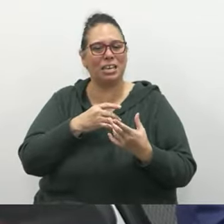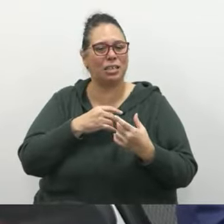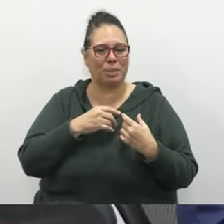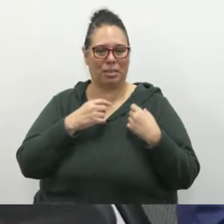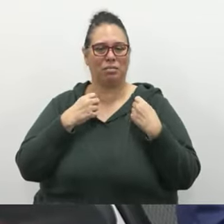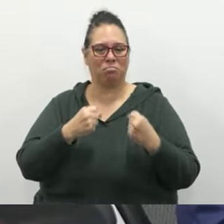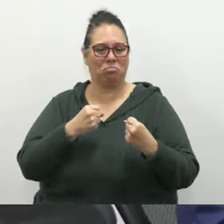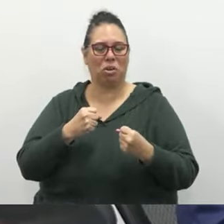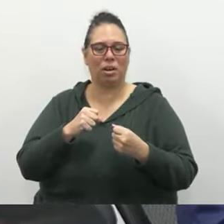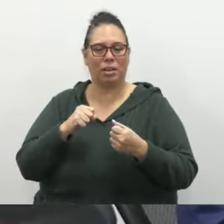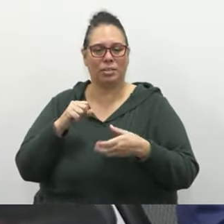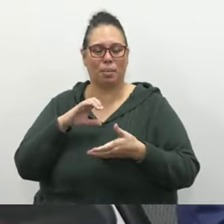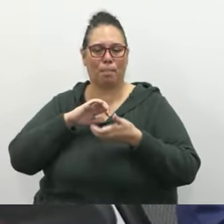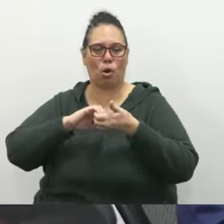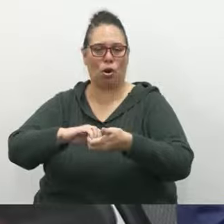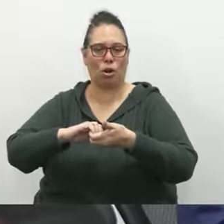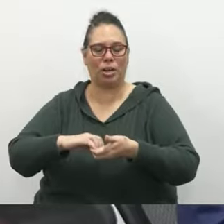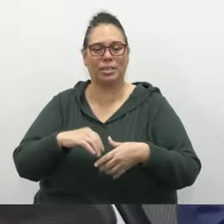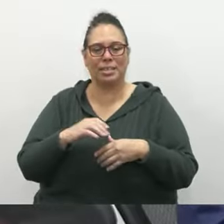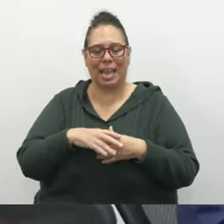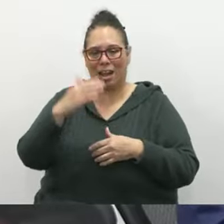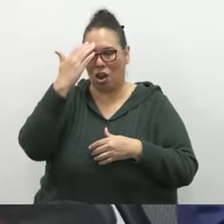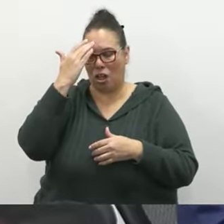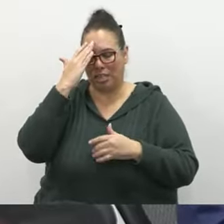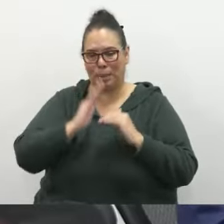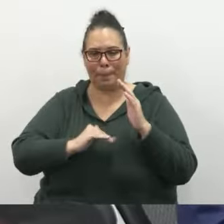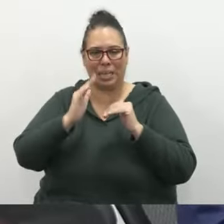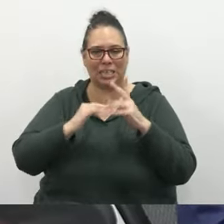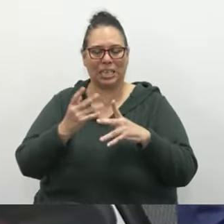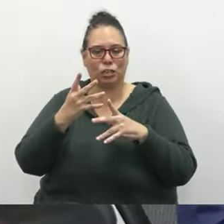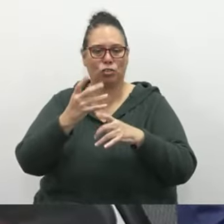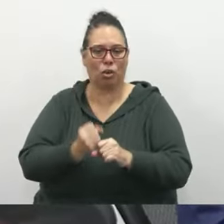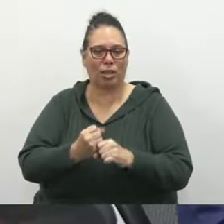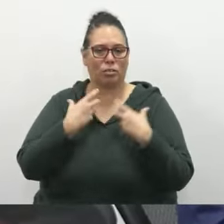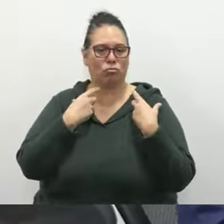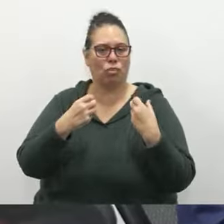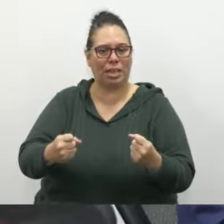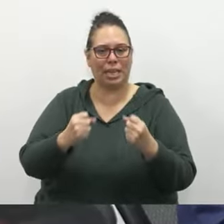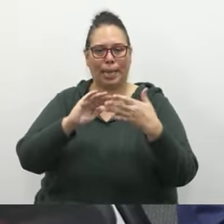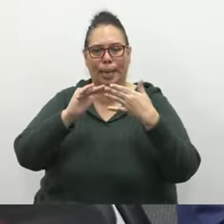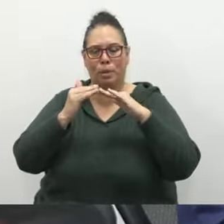as assets, as funds of knowledge, building trust, strengthening communication, and bridging